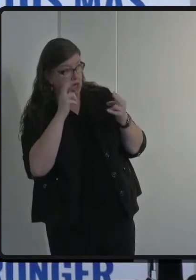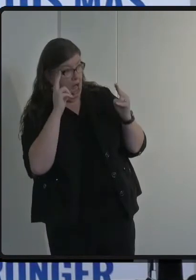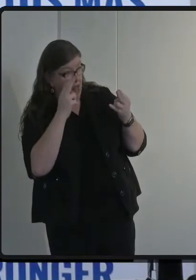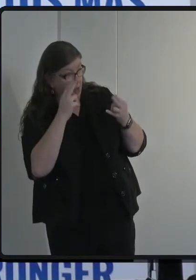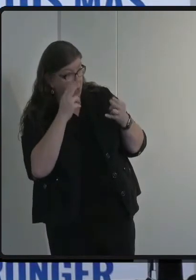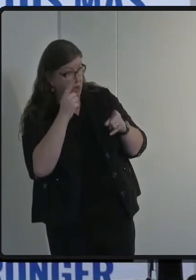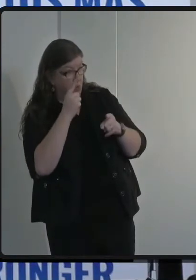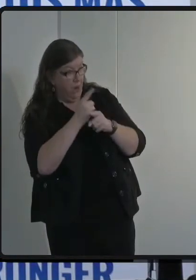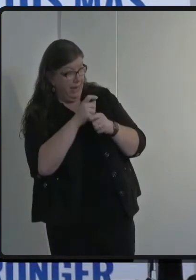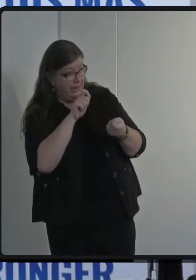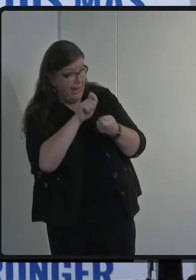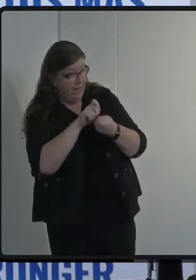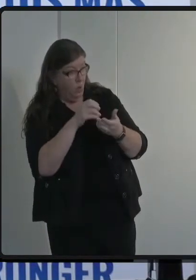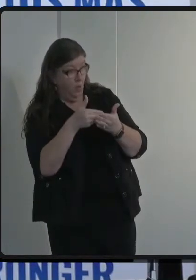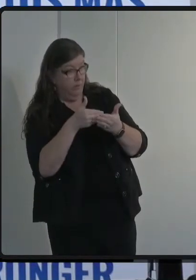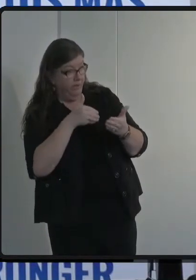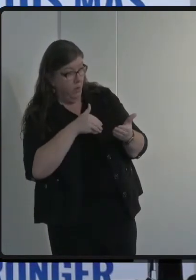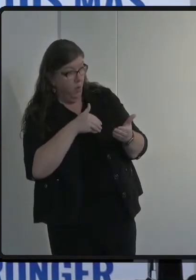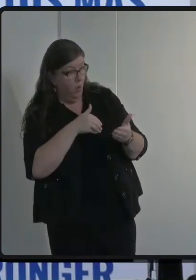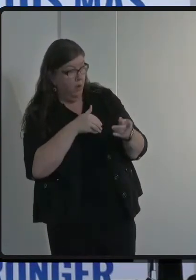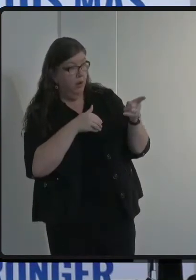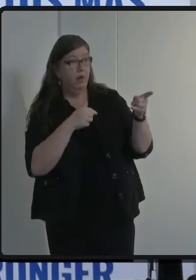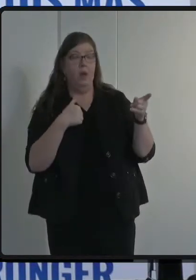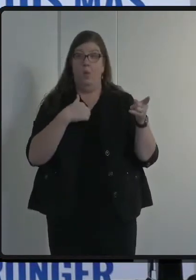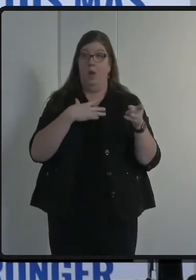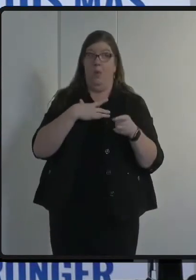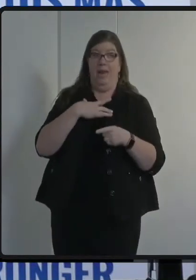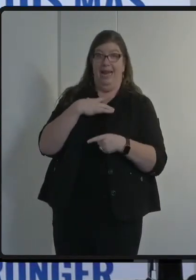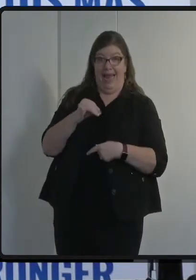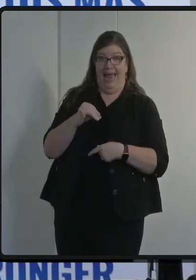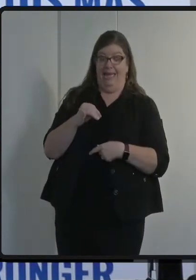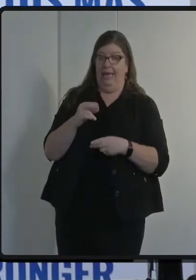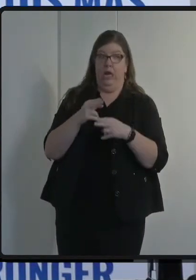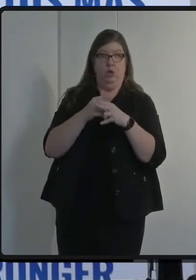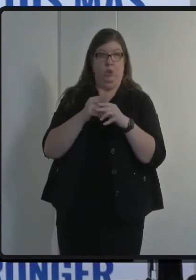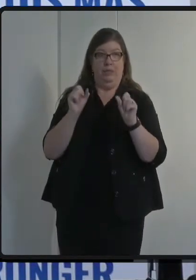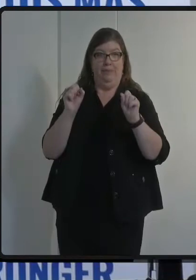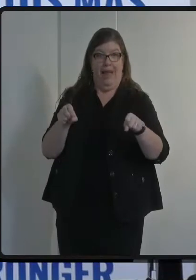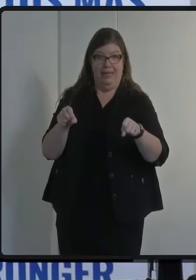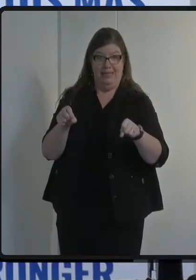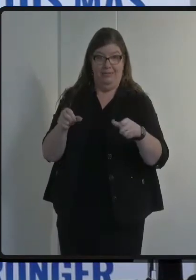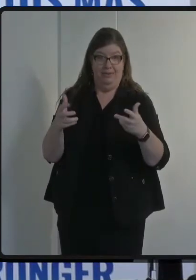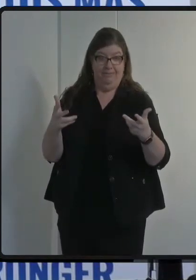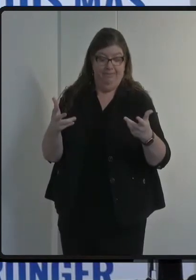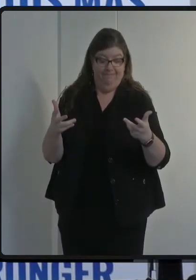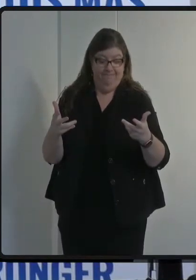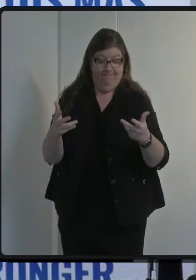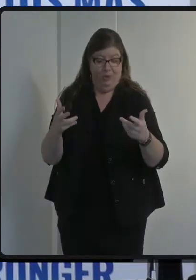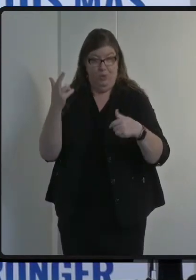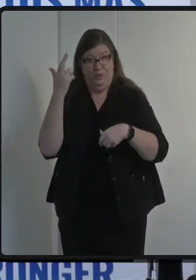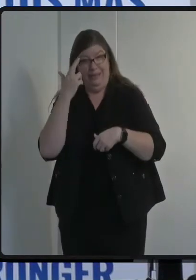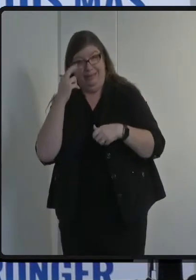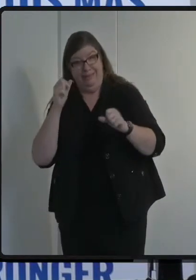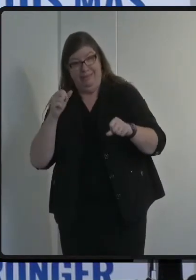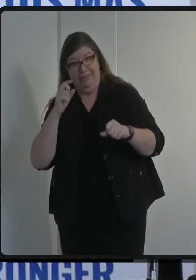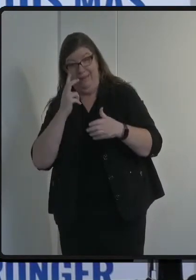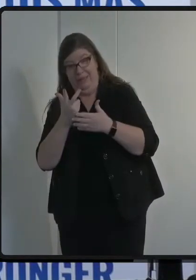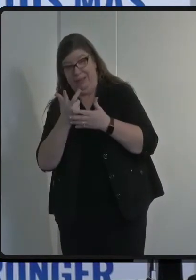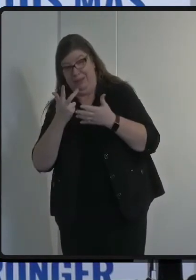before Halloween, or? We would like it to be as soon as possible, but realistically in 3